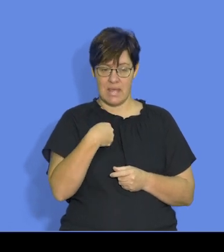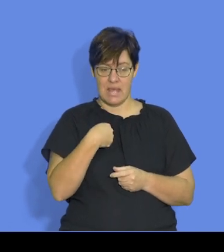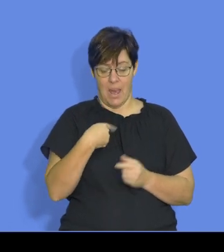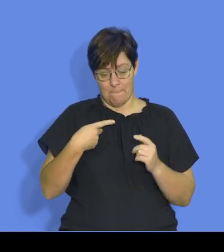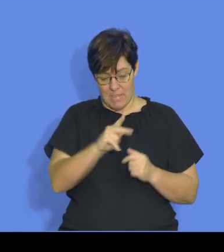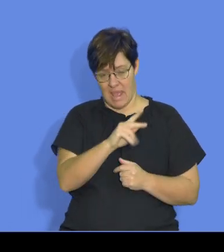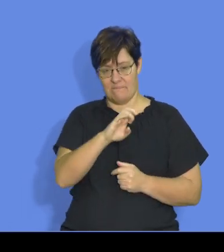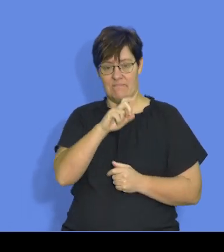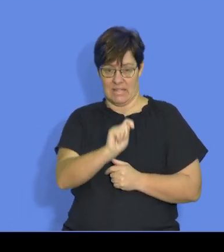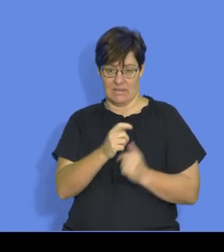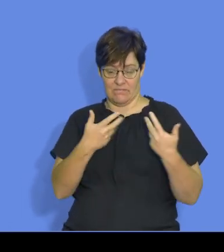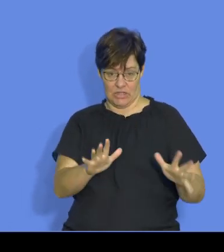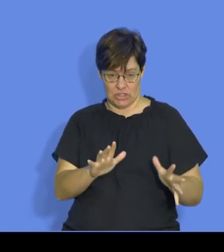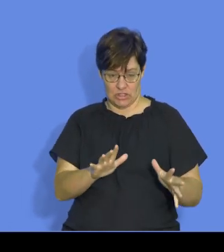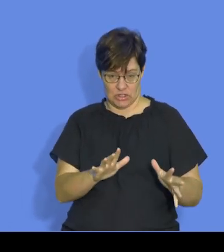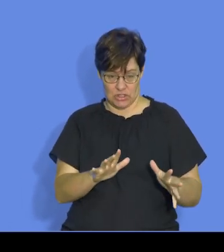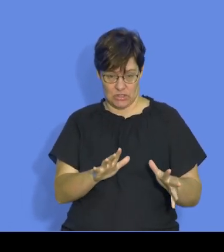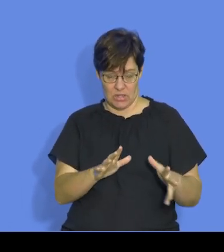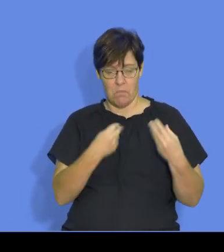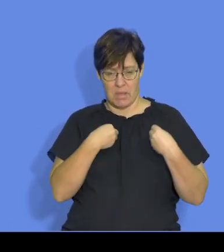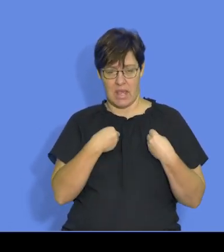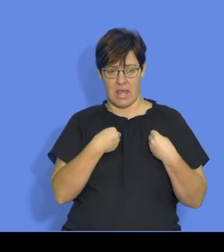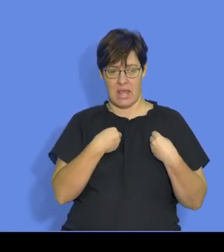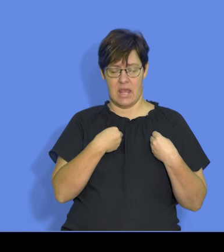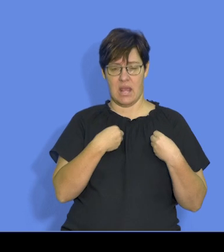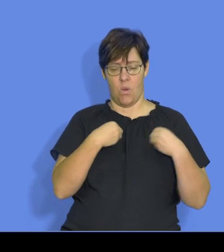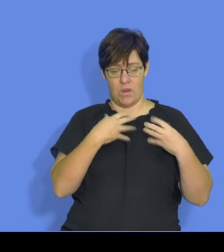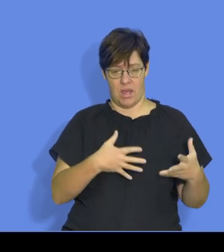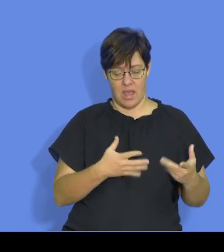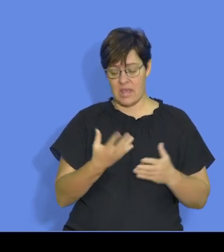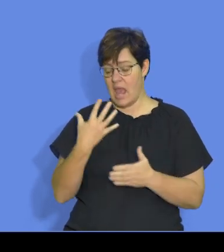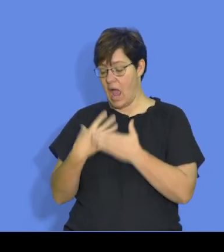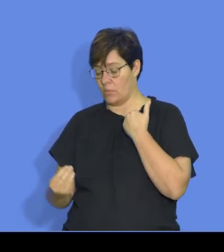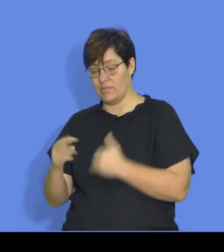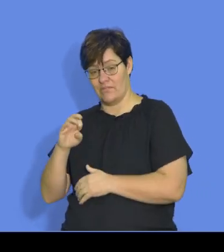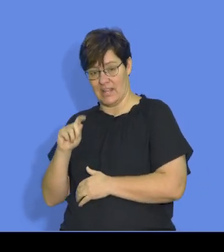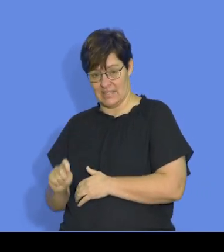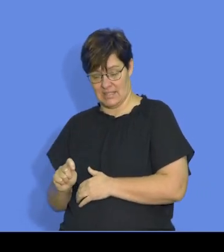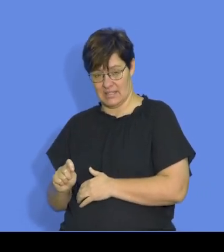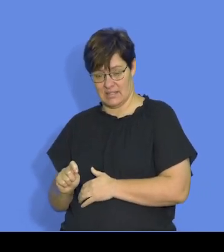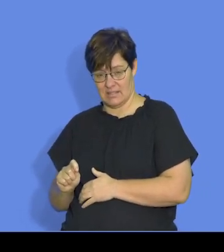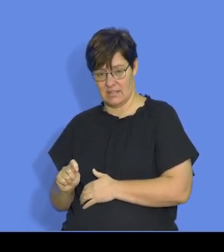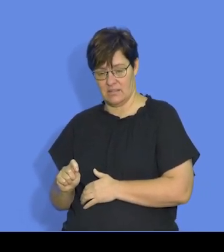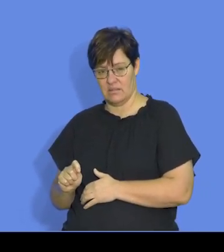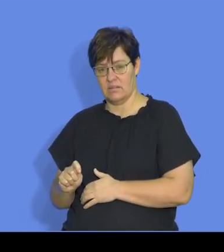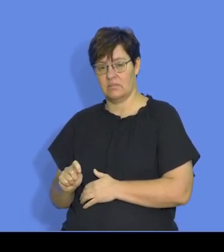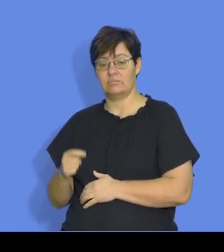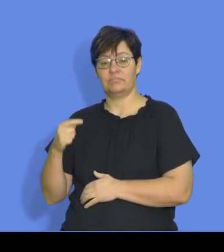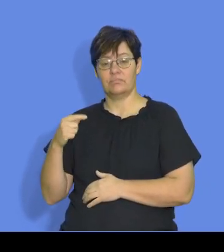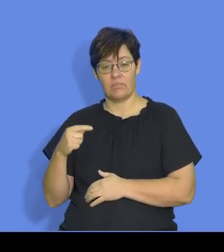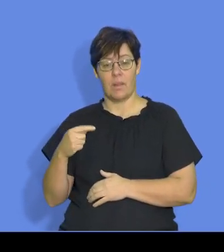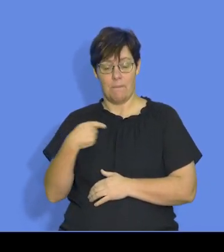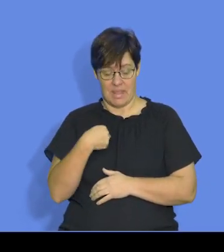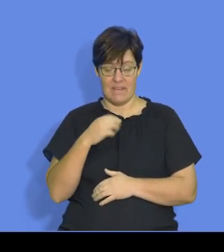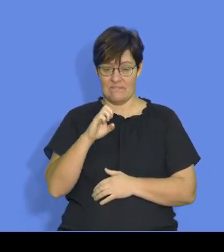paid, right? And you're going to get output VAT. That's the amount of VAT that you as a VAT